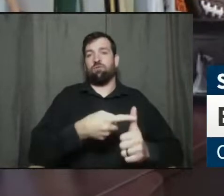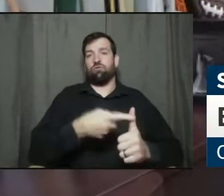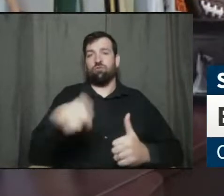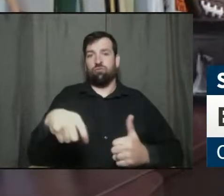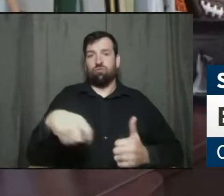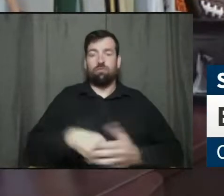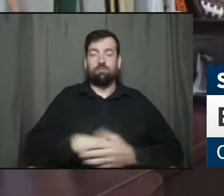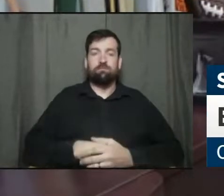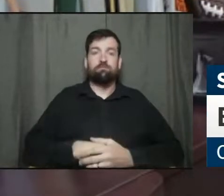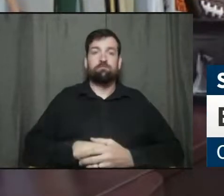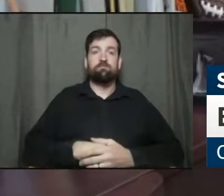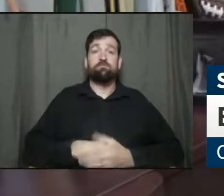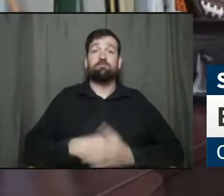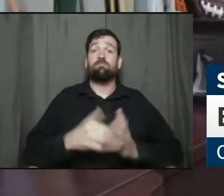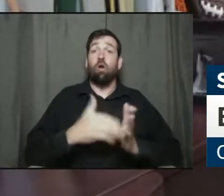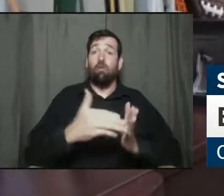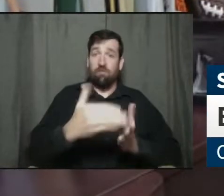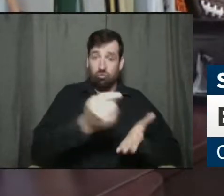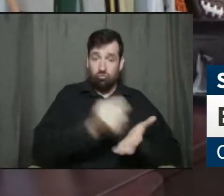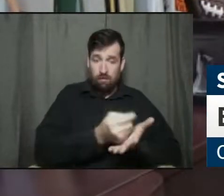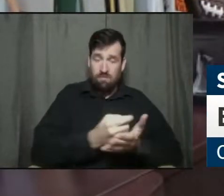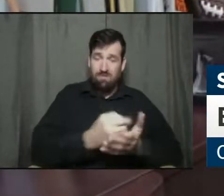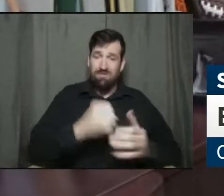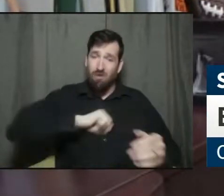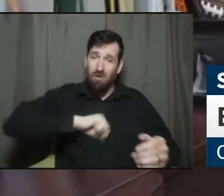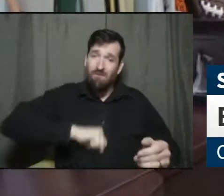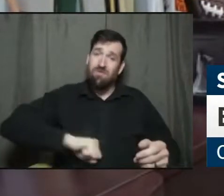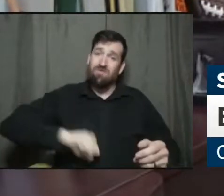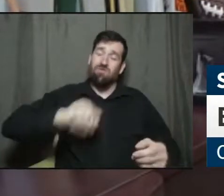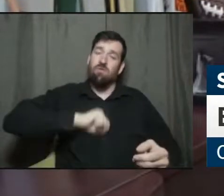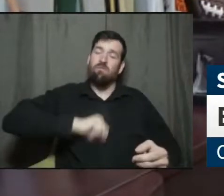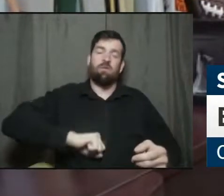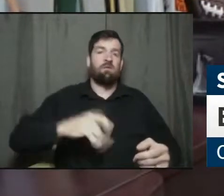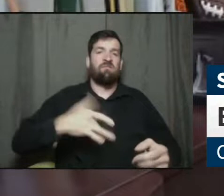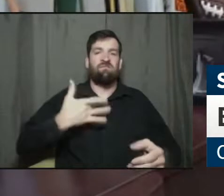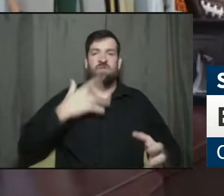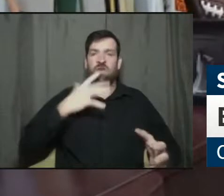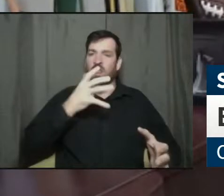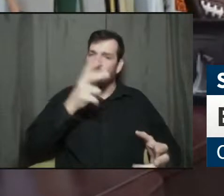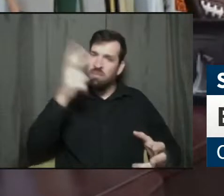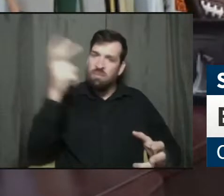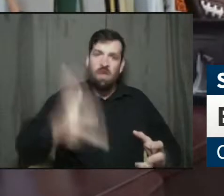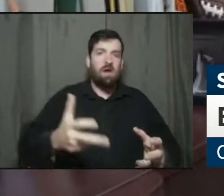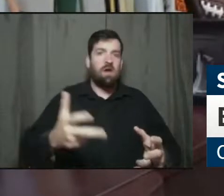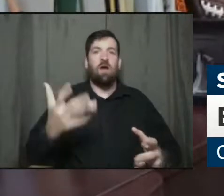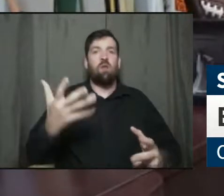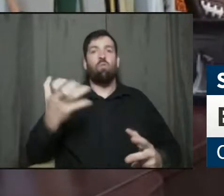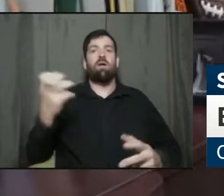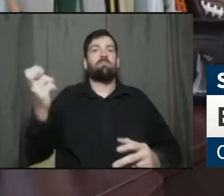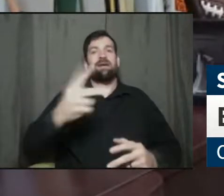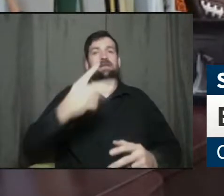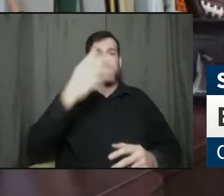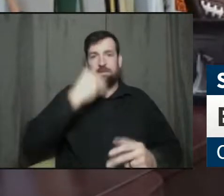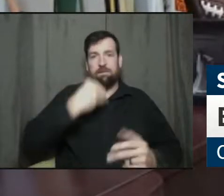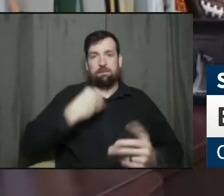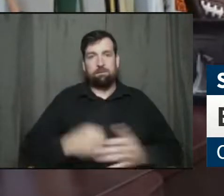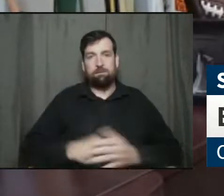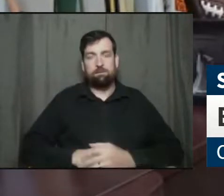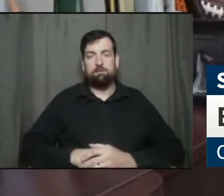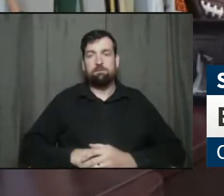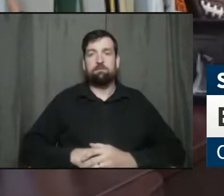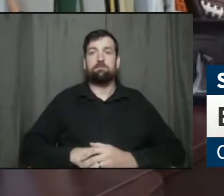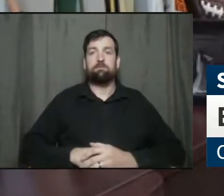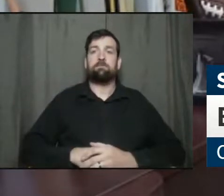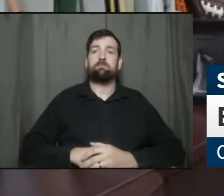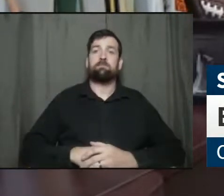treatment and I'd cough so much and I'd feel so bad. I'm thinking, I just want to go back to sleep. And there were times,